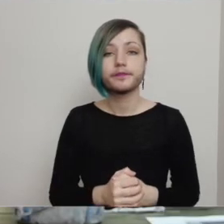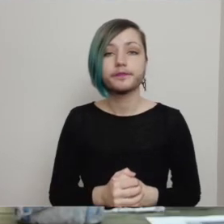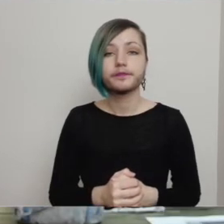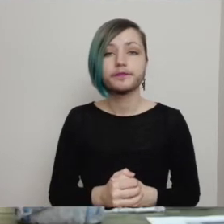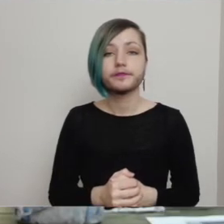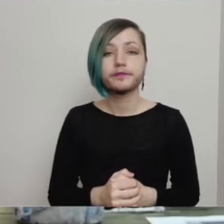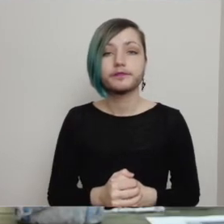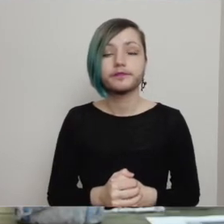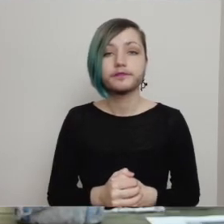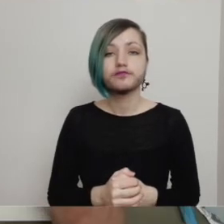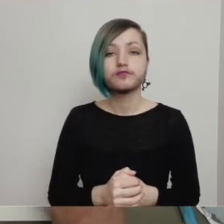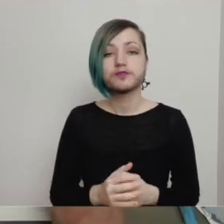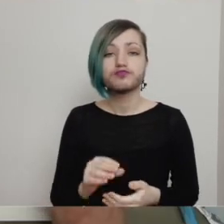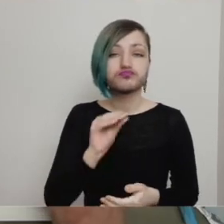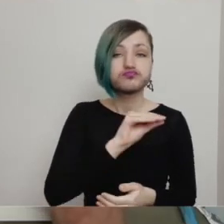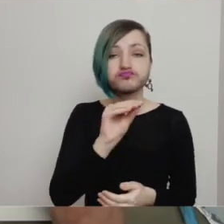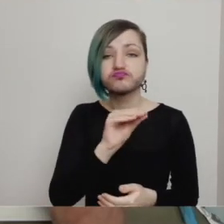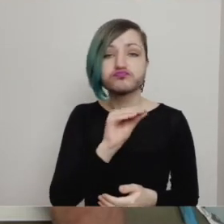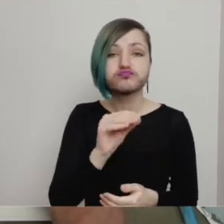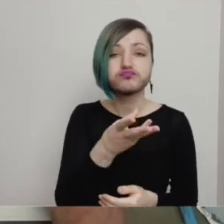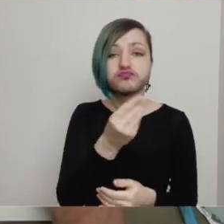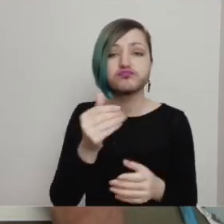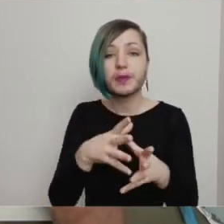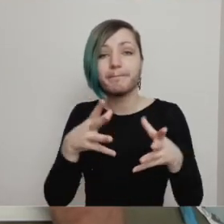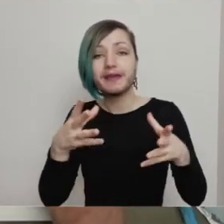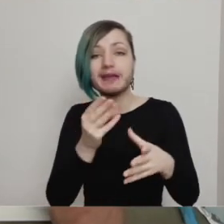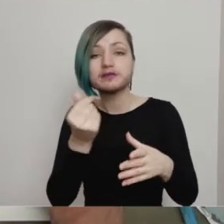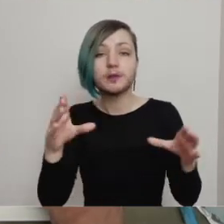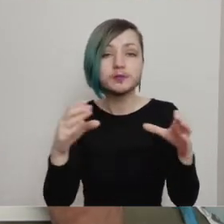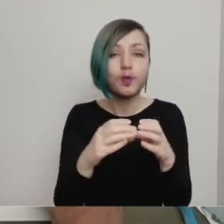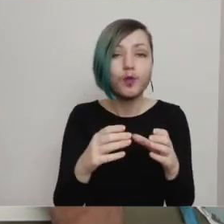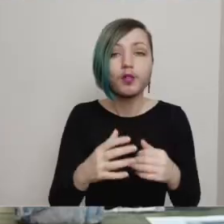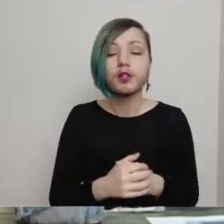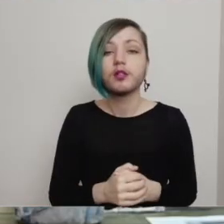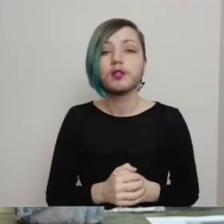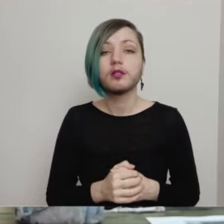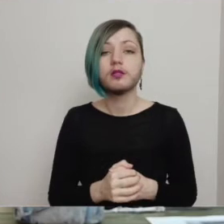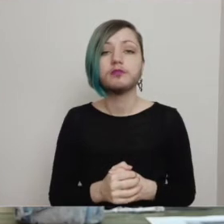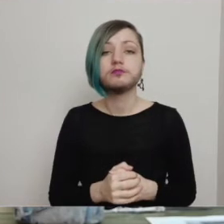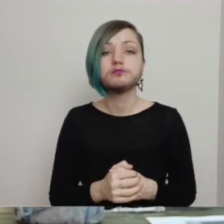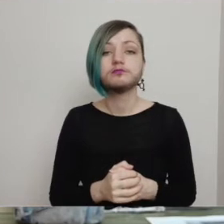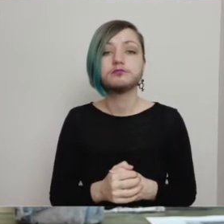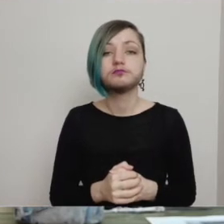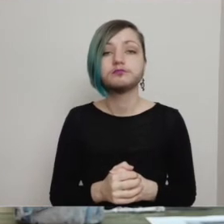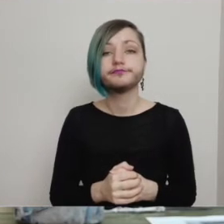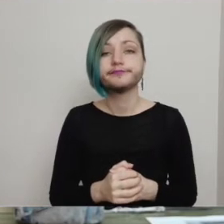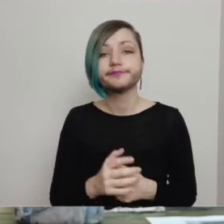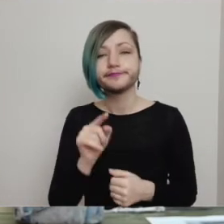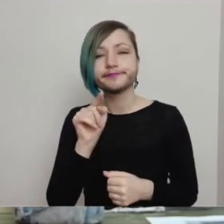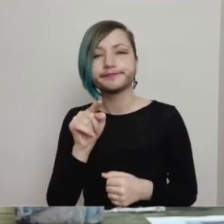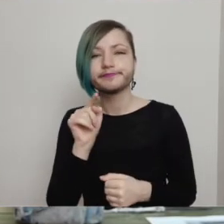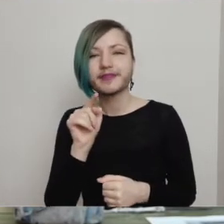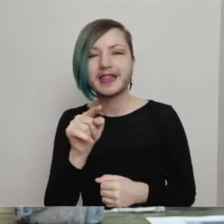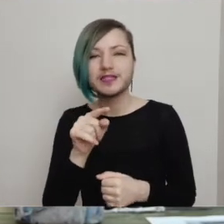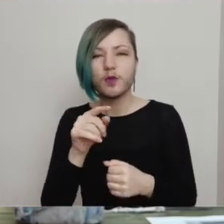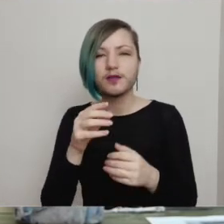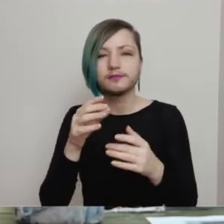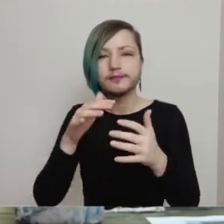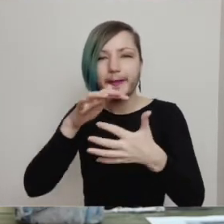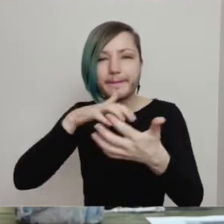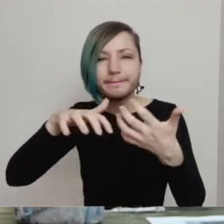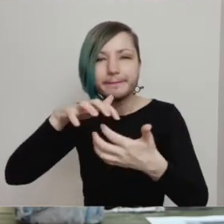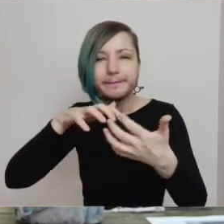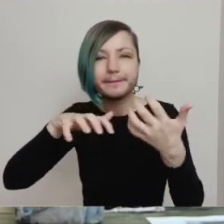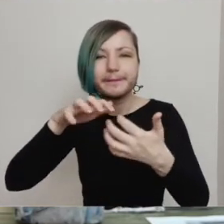Just kind of coming and going. You can do some bigger ones, some smaller ones. Again, you'll find here, this one is kind of mixing and making